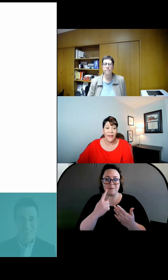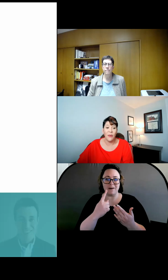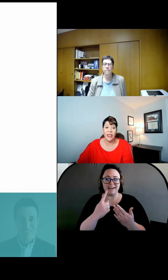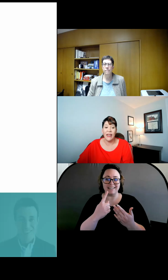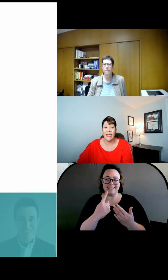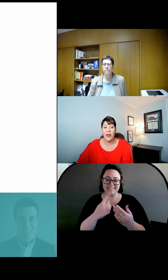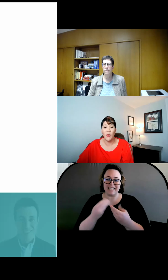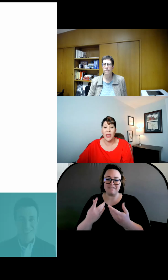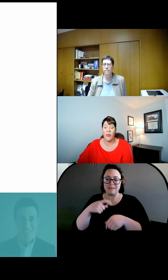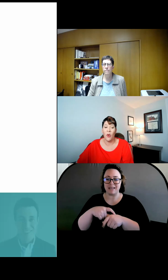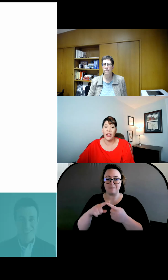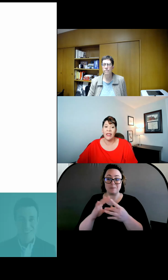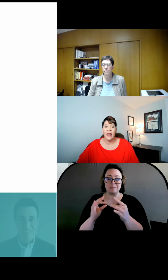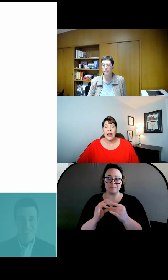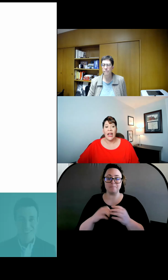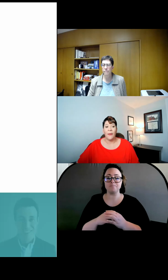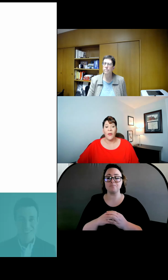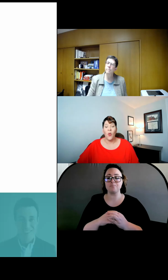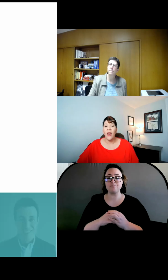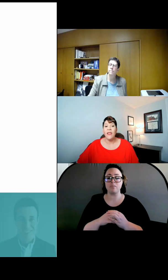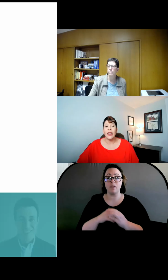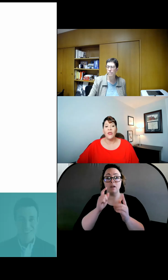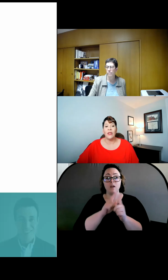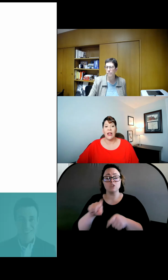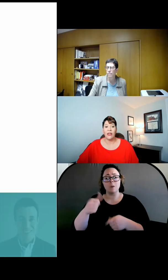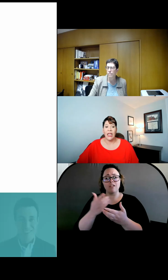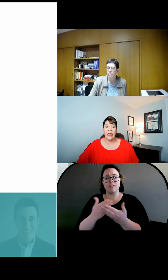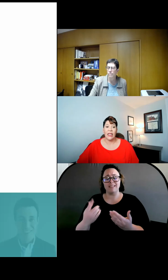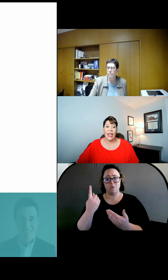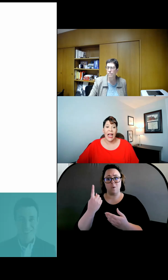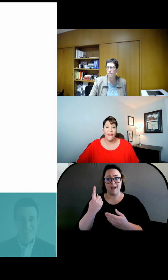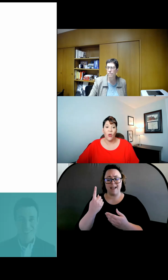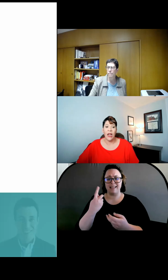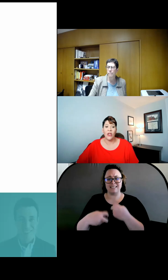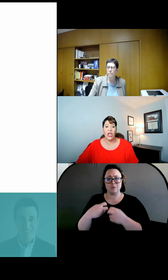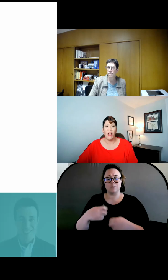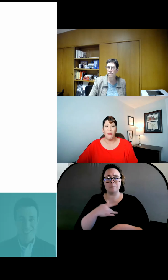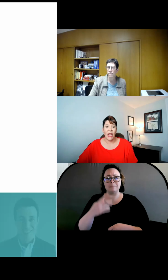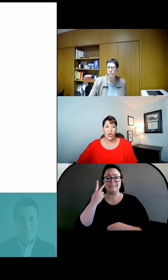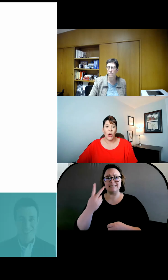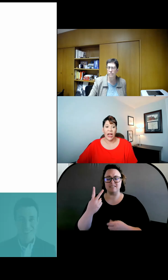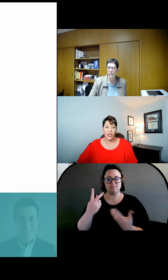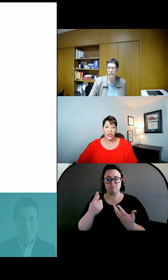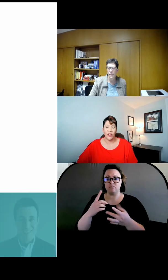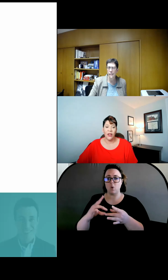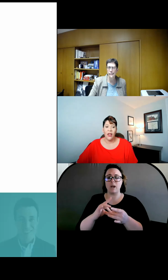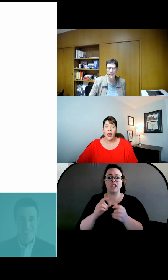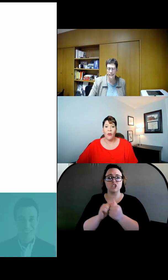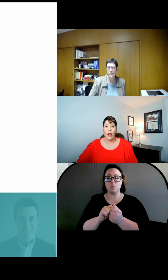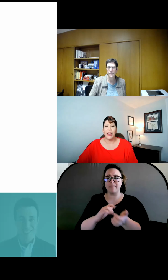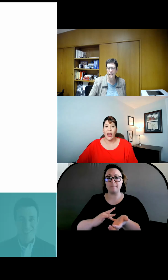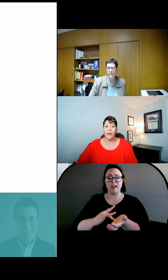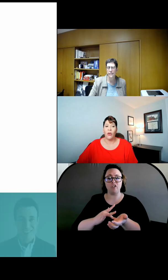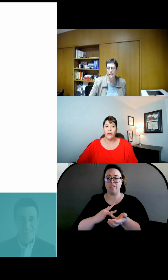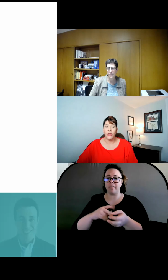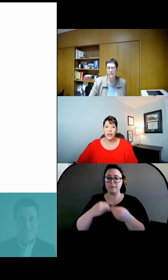Here we have someone saying something really important is one of the issues they're seeing is the lack of coordination among medical practitioners